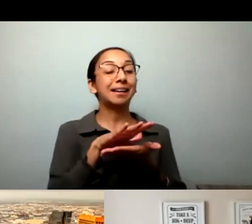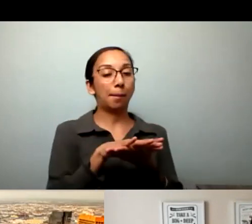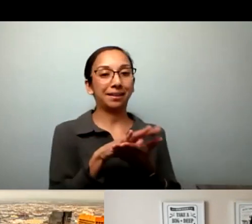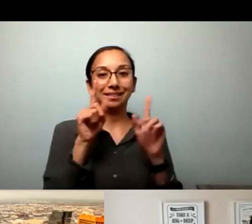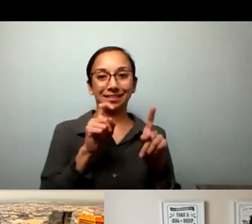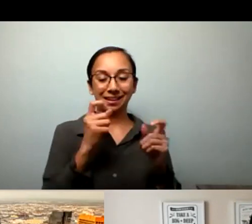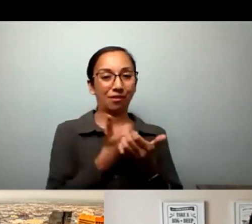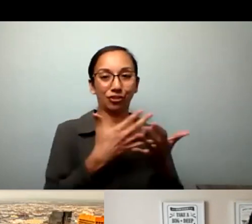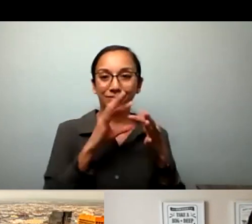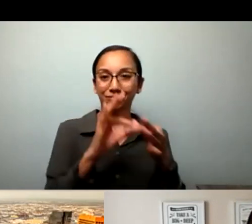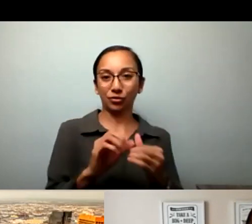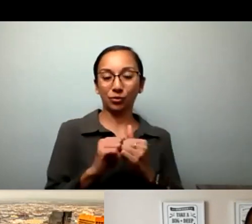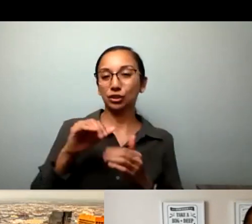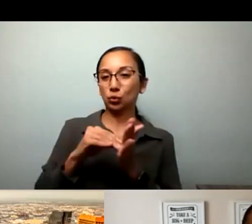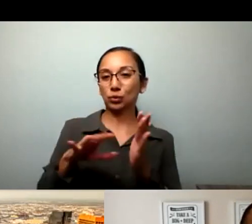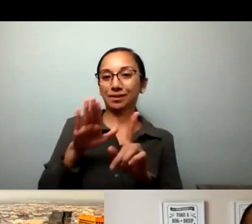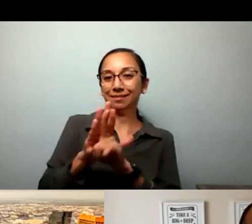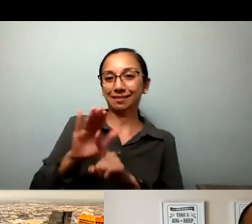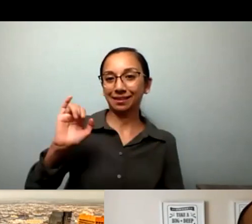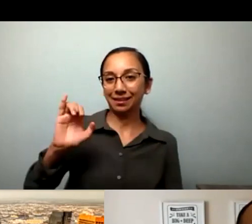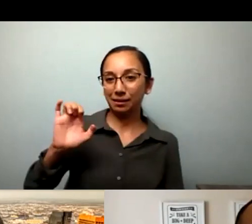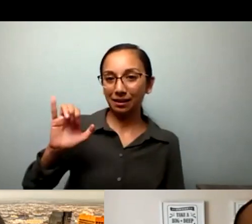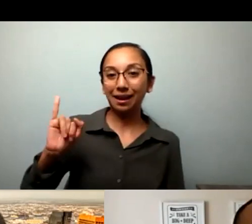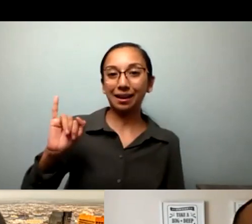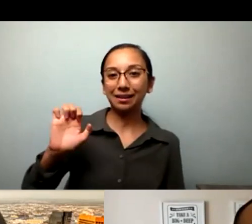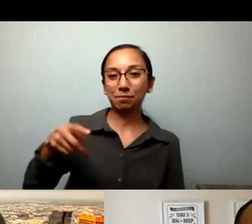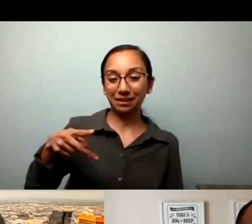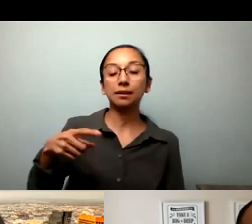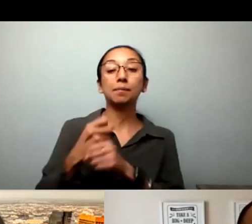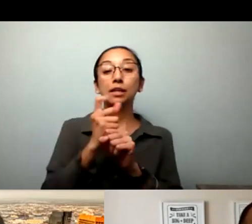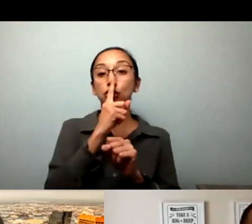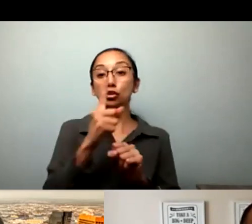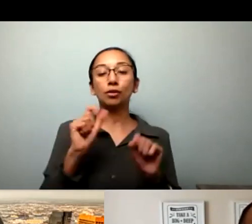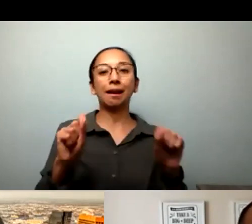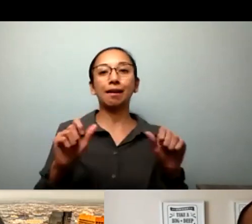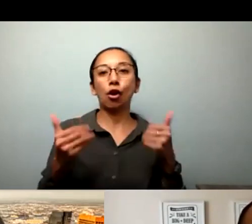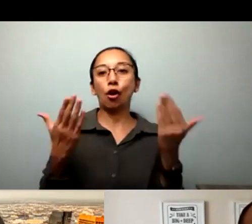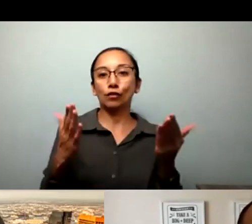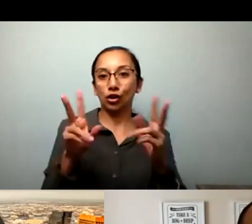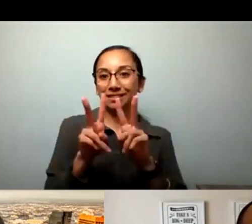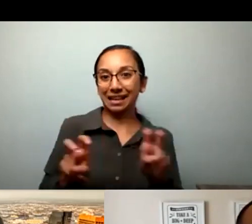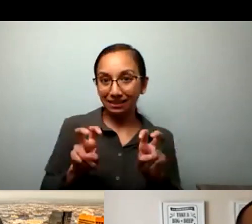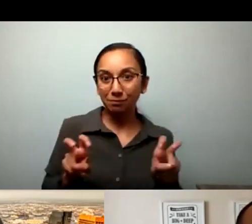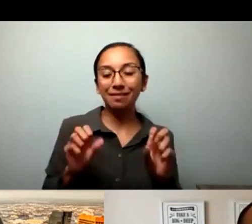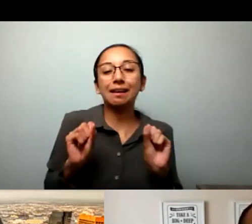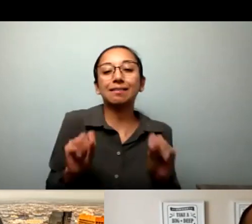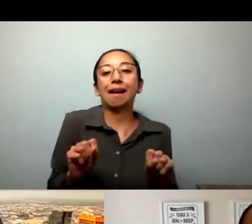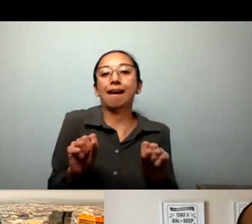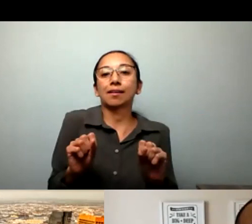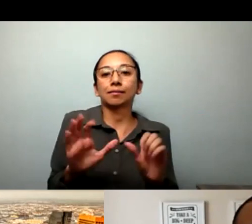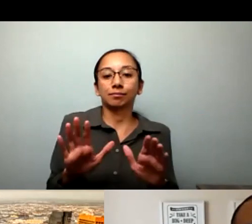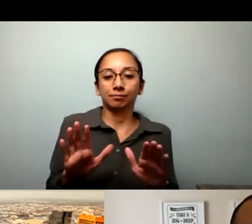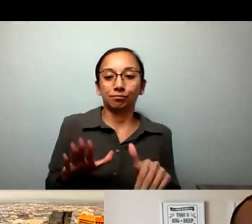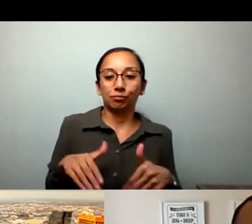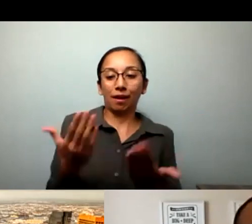a student's IEP, so ensuring that we can offer assessments that can accurately give us, the present